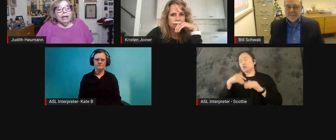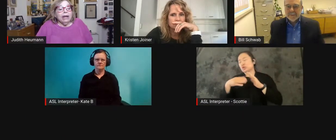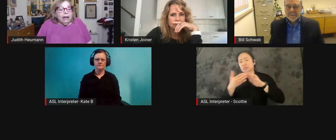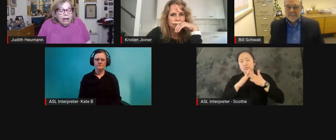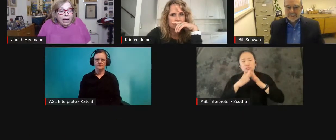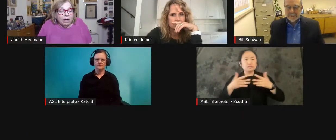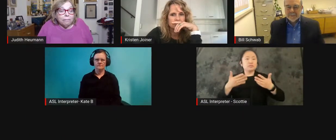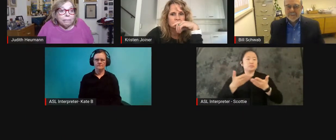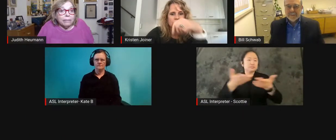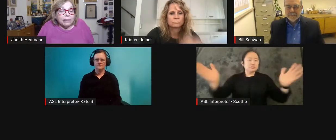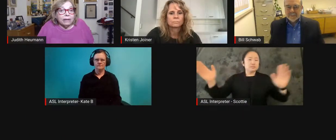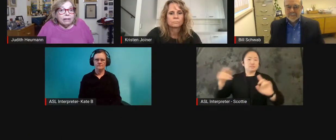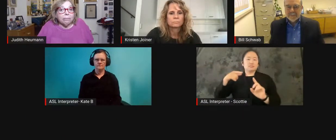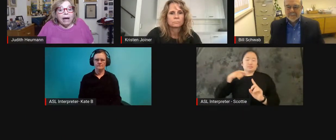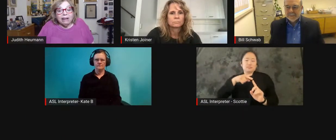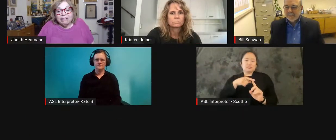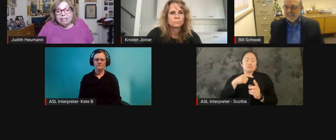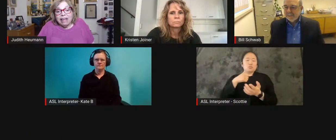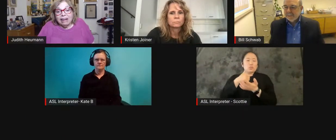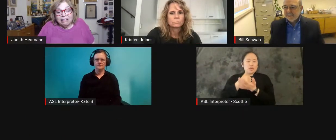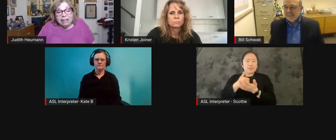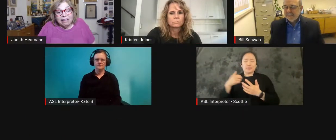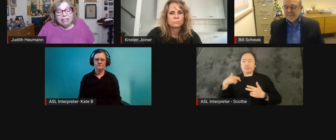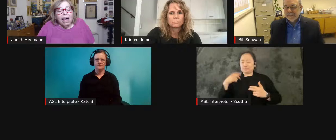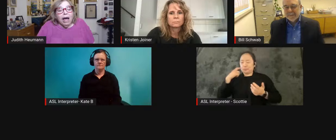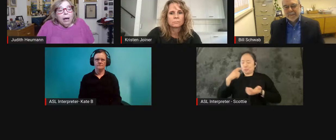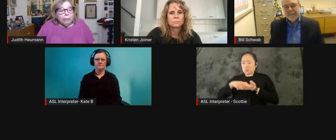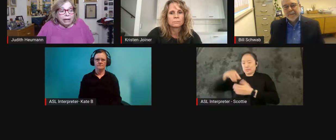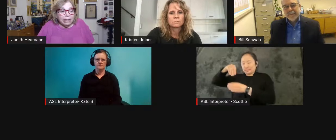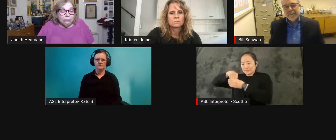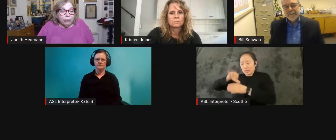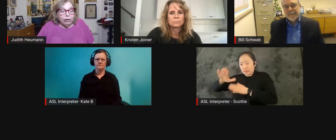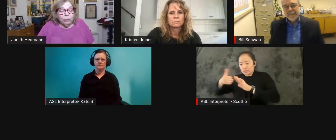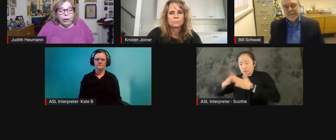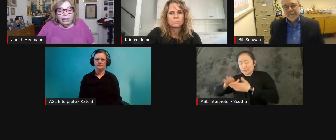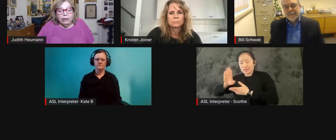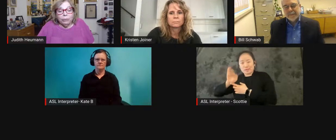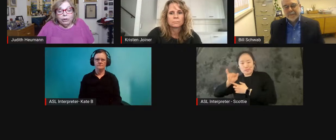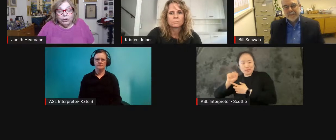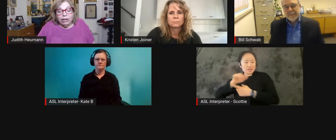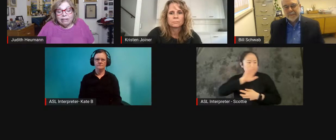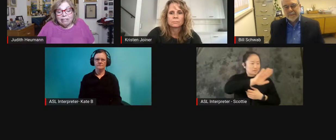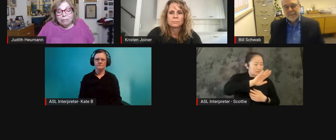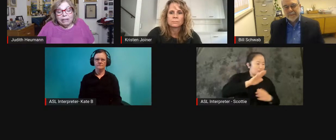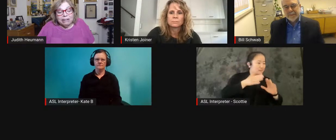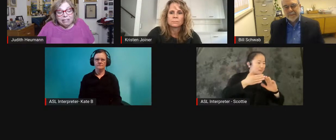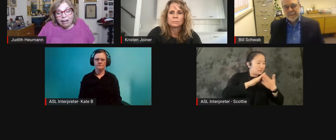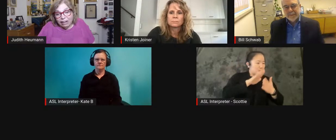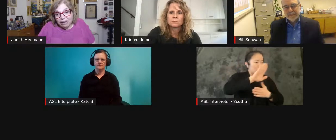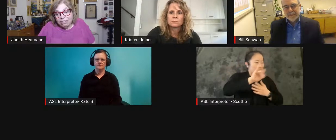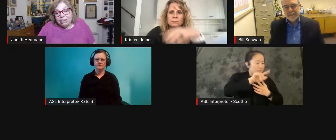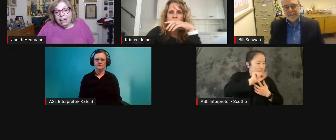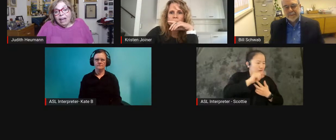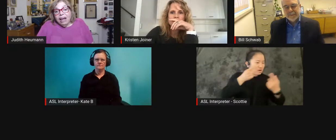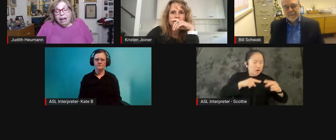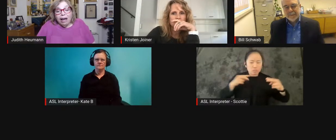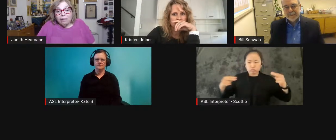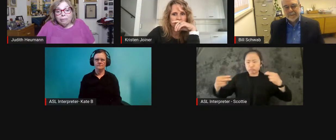about the biases that exist. But in an important way, you know, when you look at disability